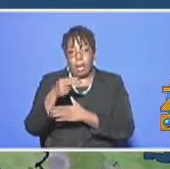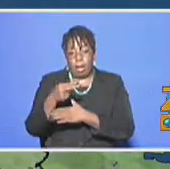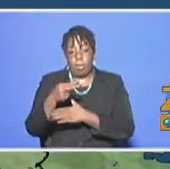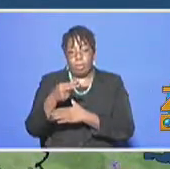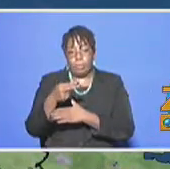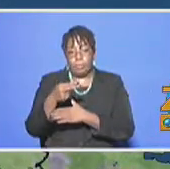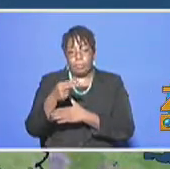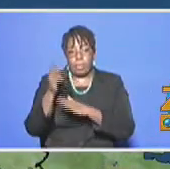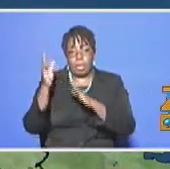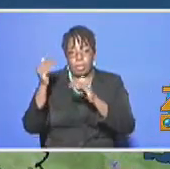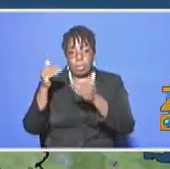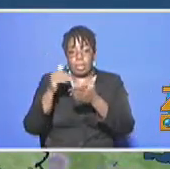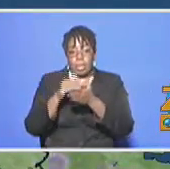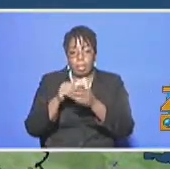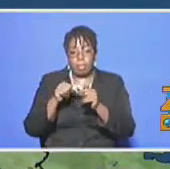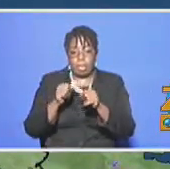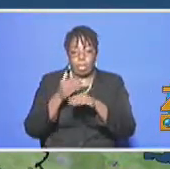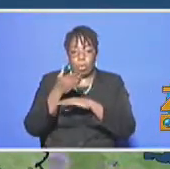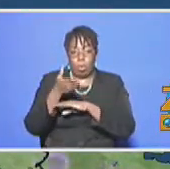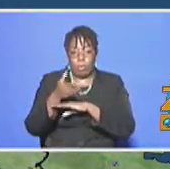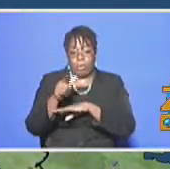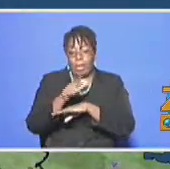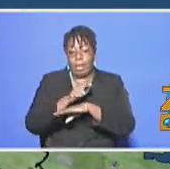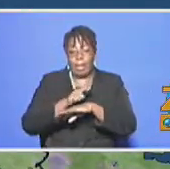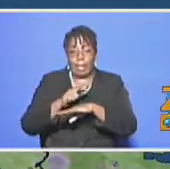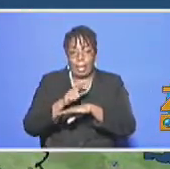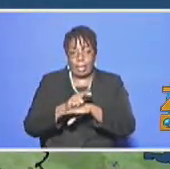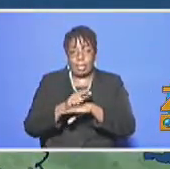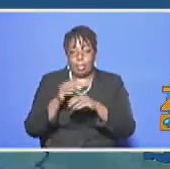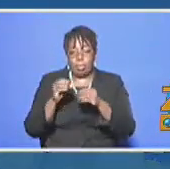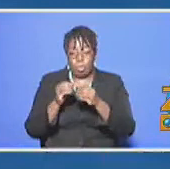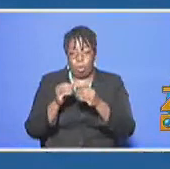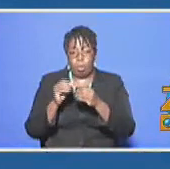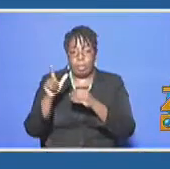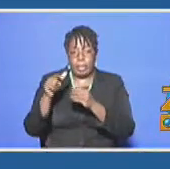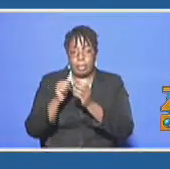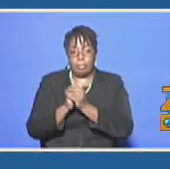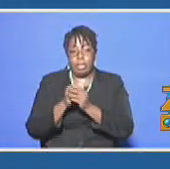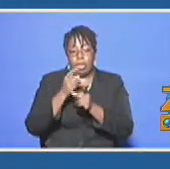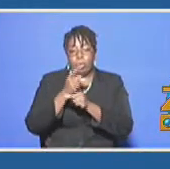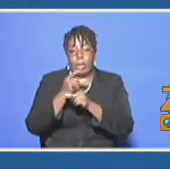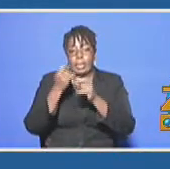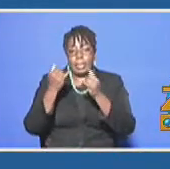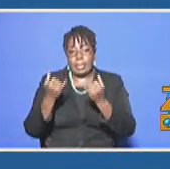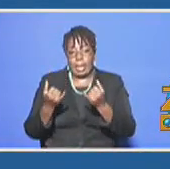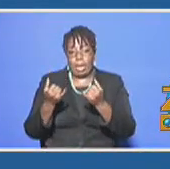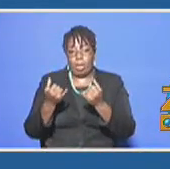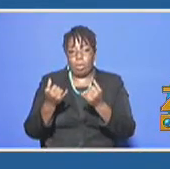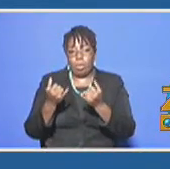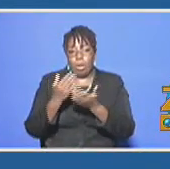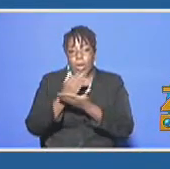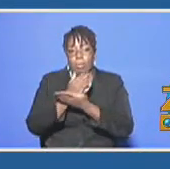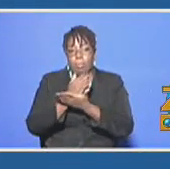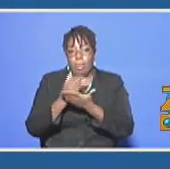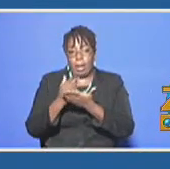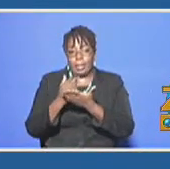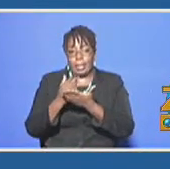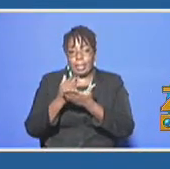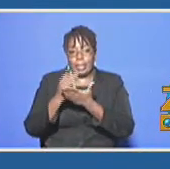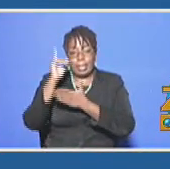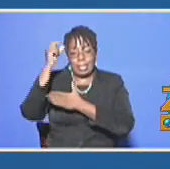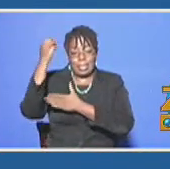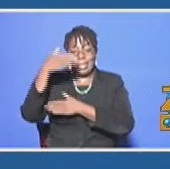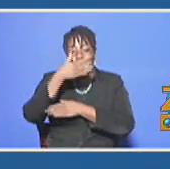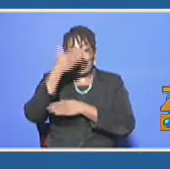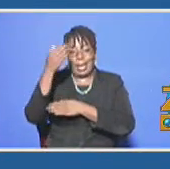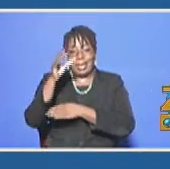is anticipated once it remains overland. All the details coming up later in the newscast. But outside of our studios, we're under partly sunny skies, temperature